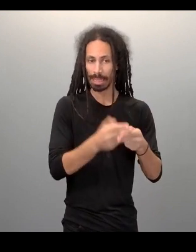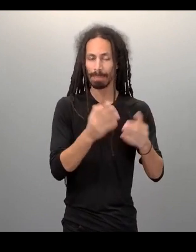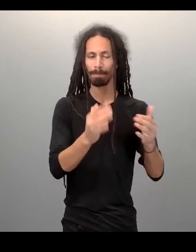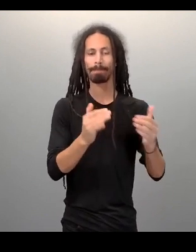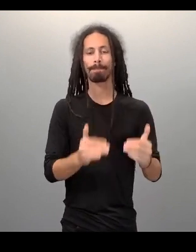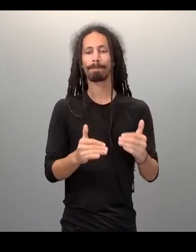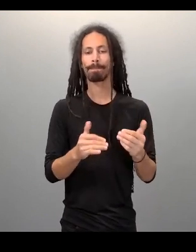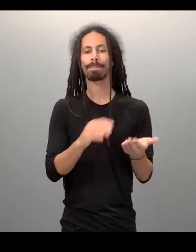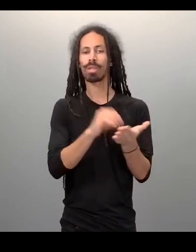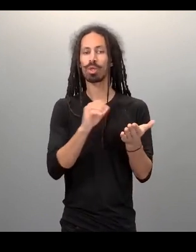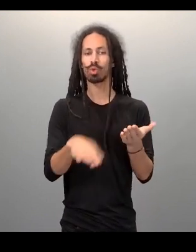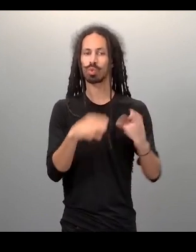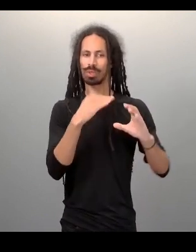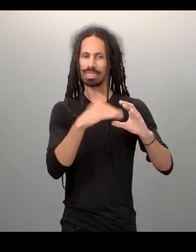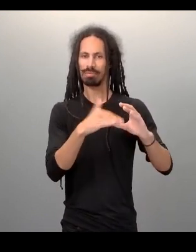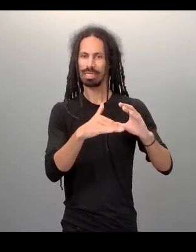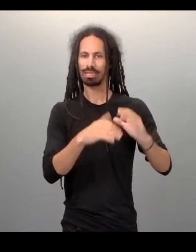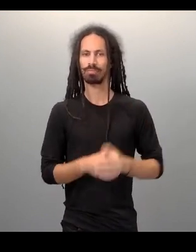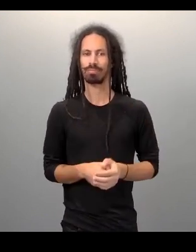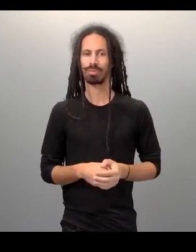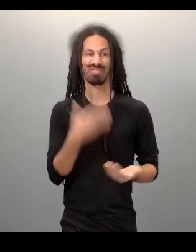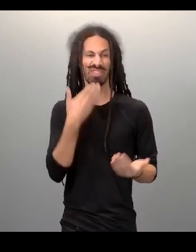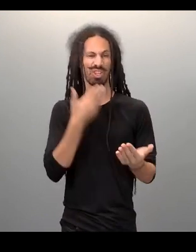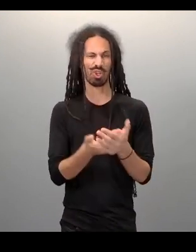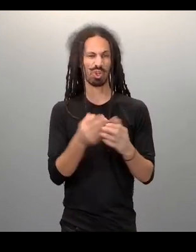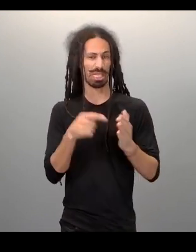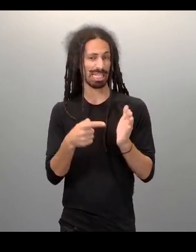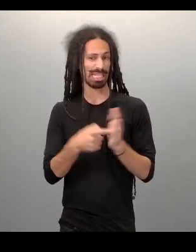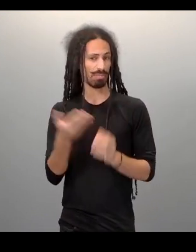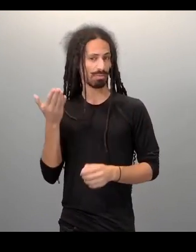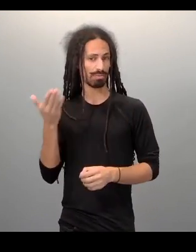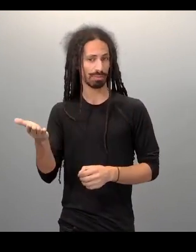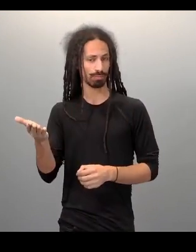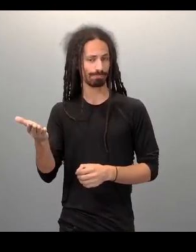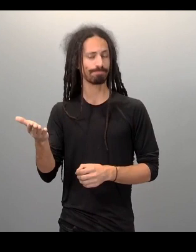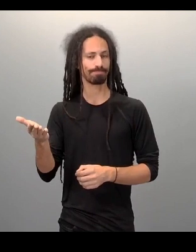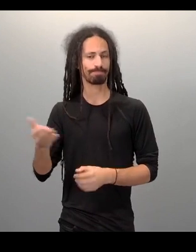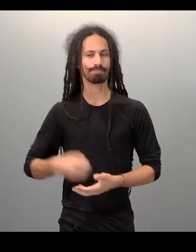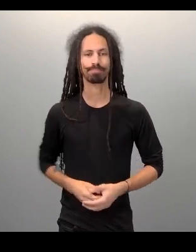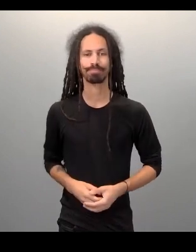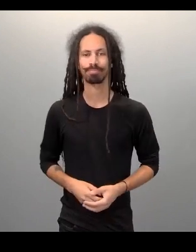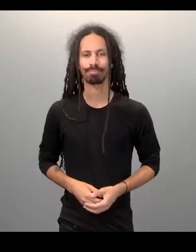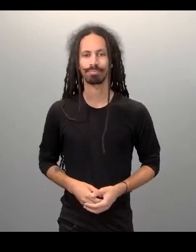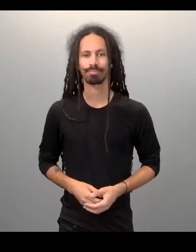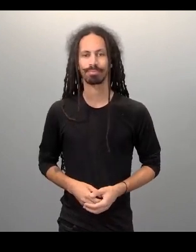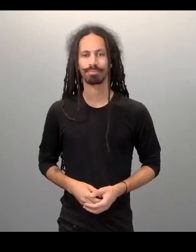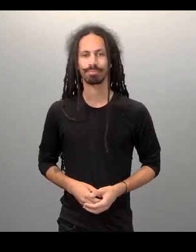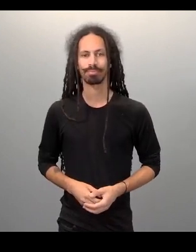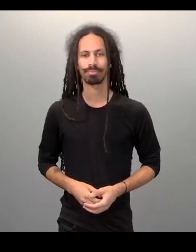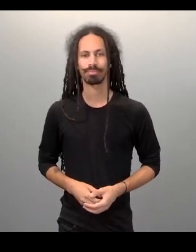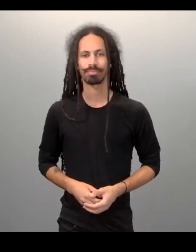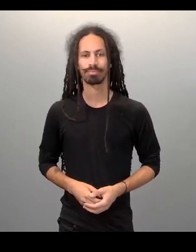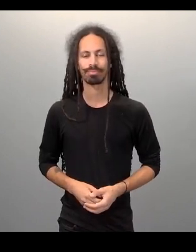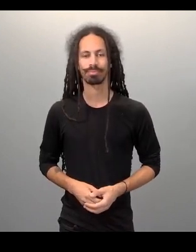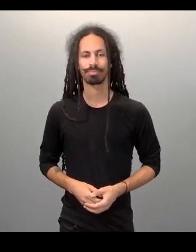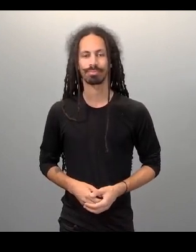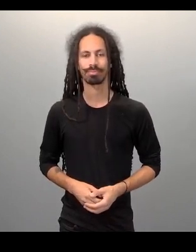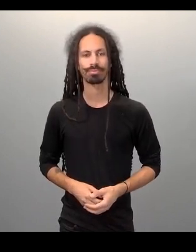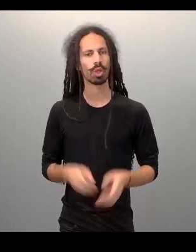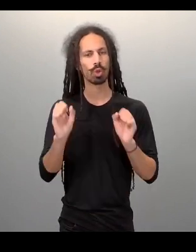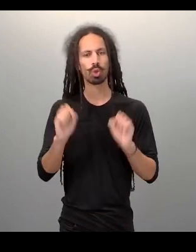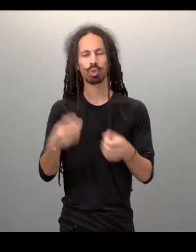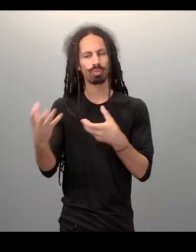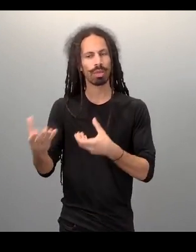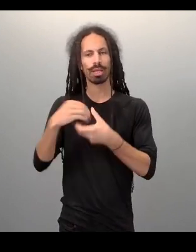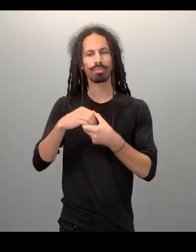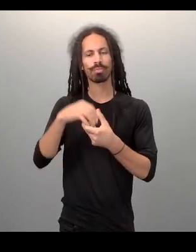email address. We have this great example over here. You can also feel free to include your pronouns and any